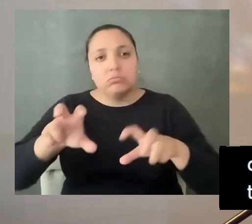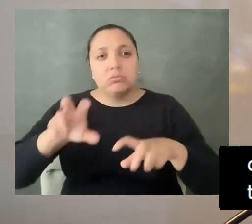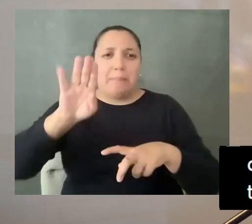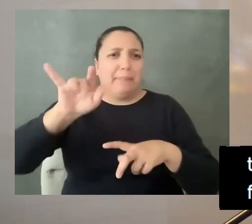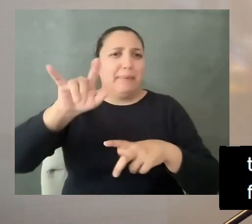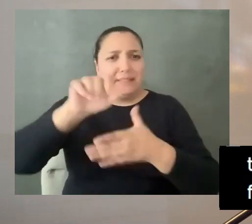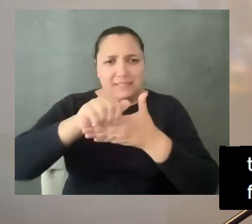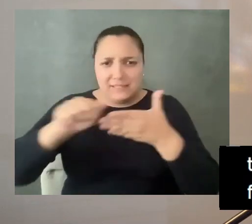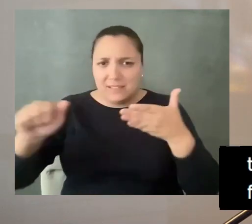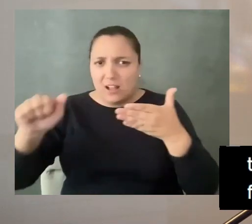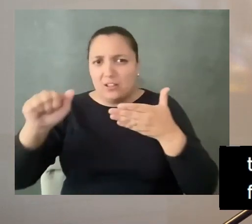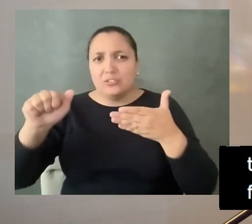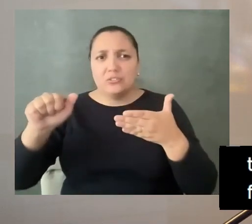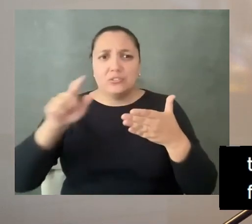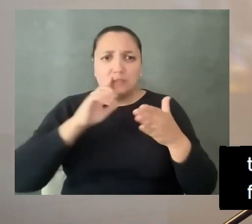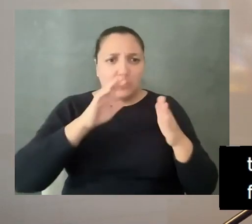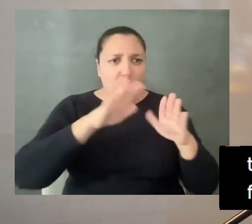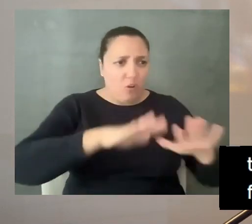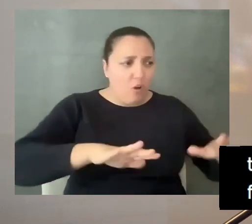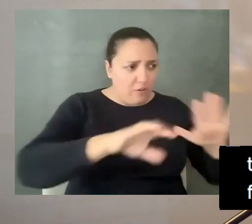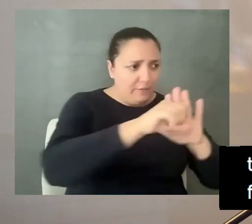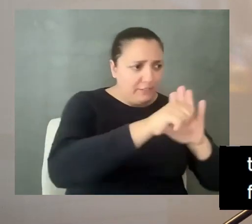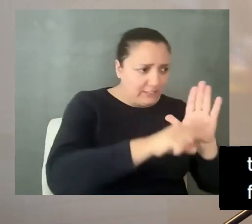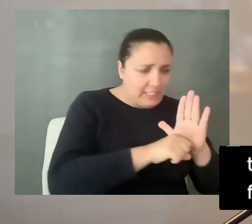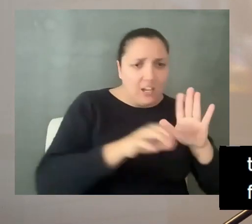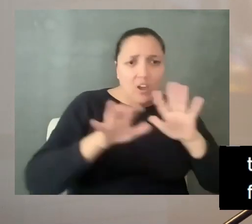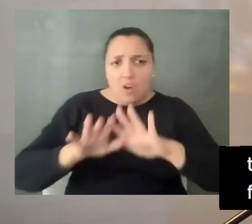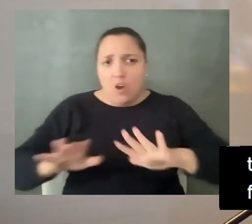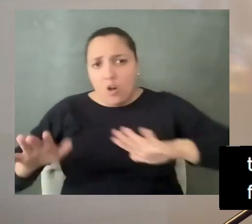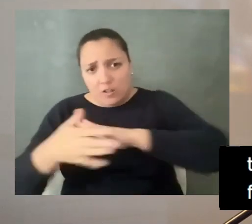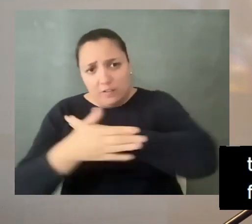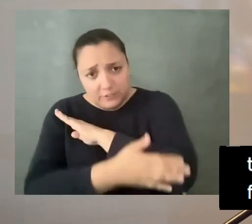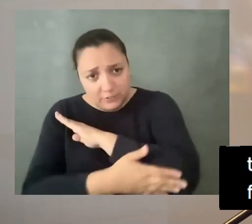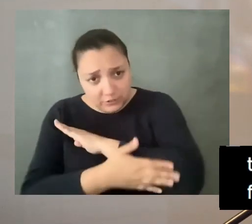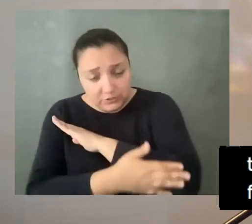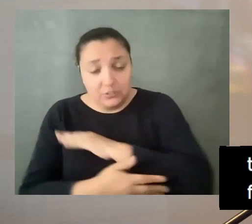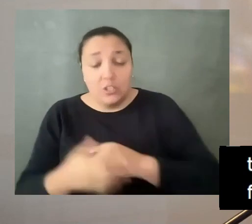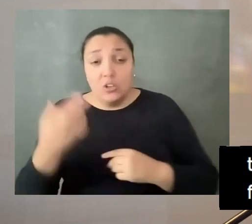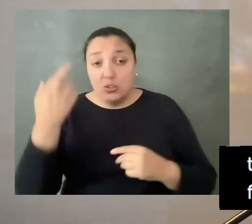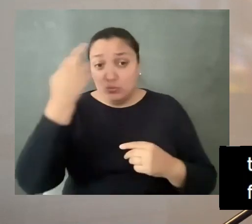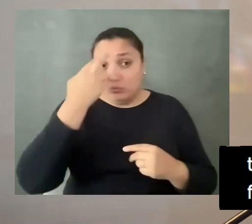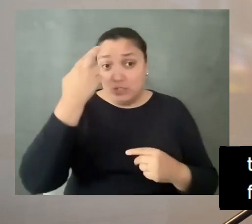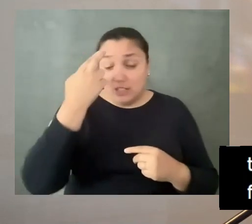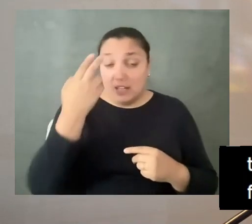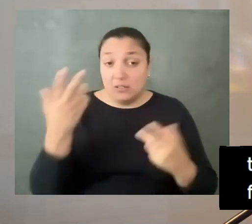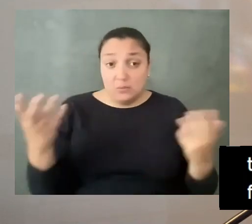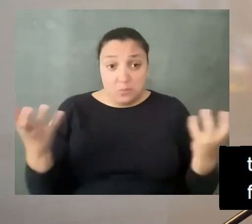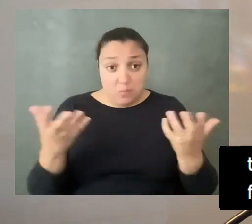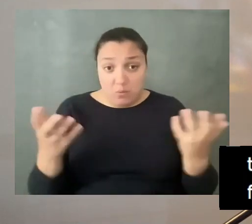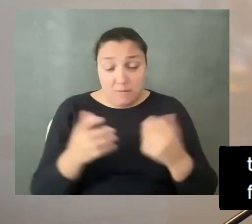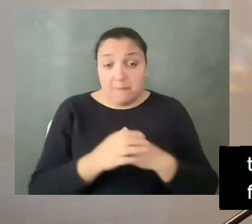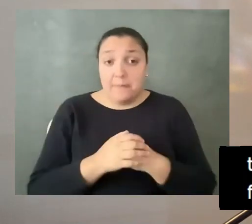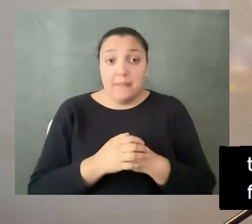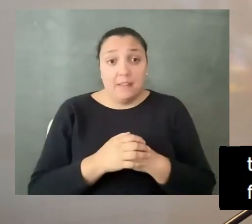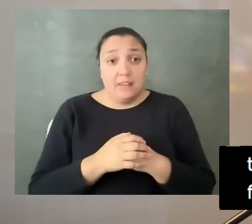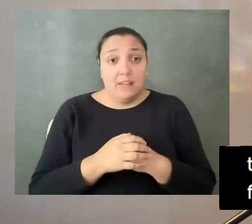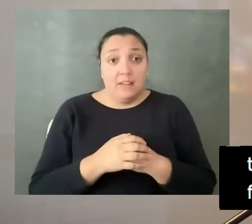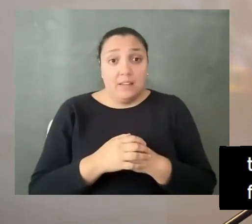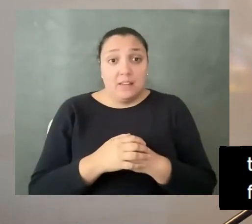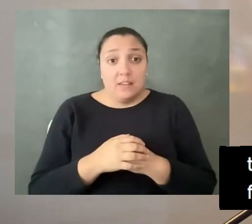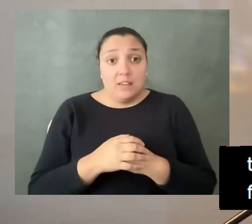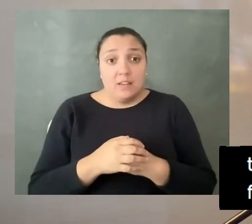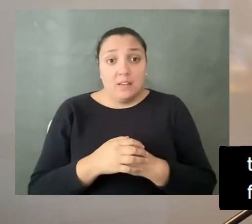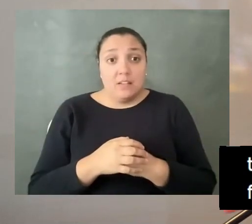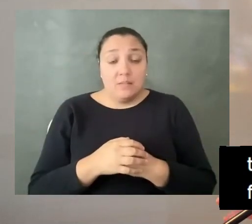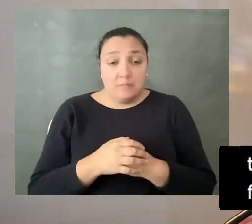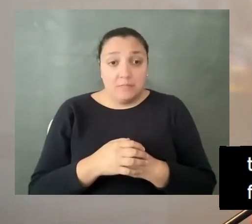As we've been doing this and hearing from all of our colleagues across the country, we've realized this is really the greatest effort at participatory planning that